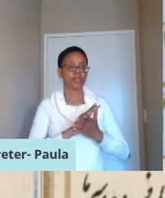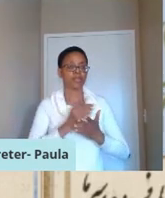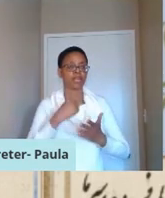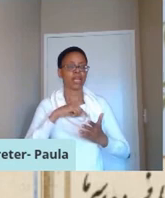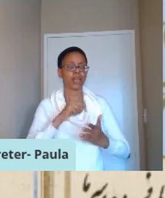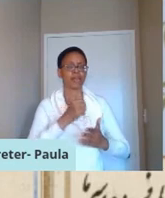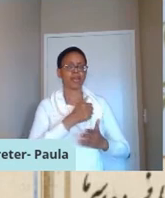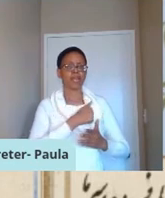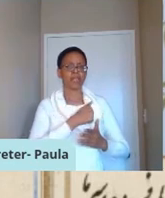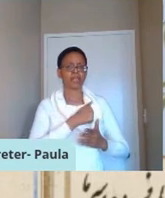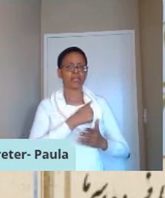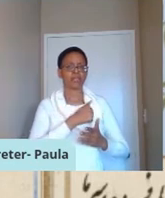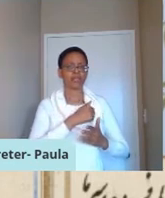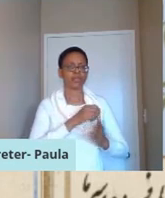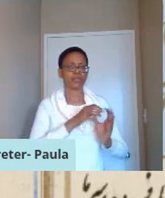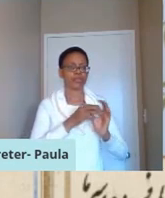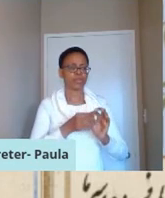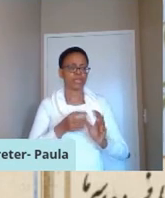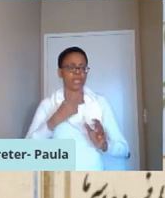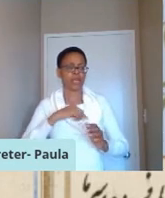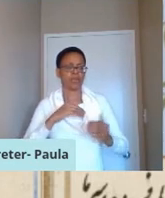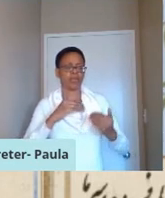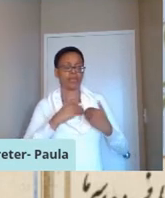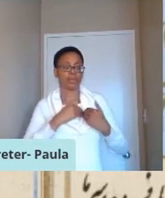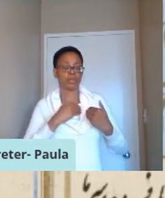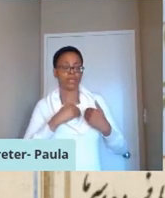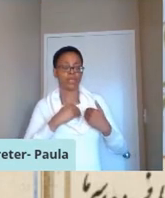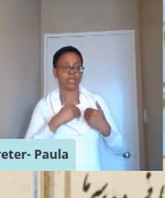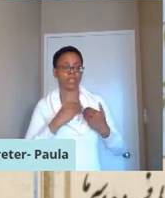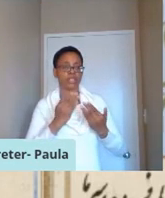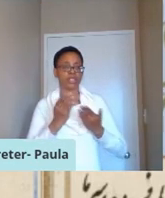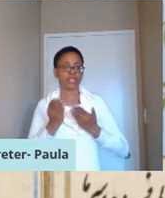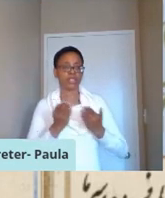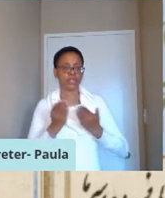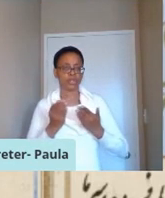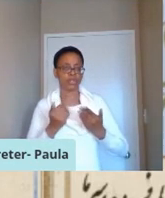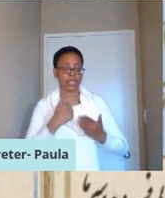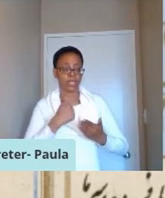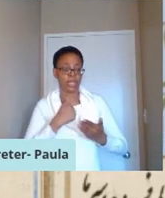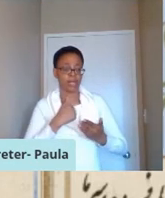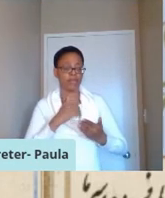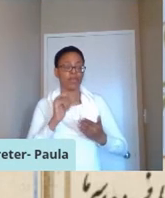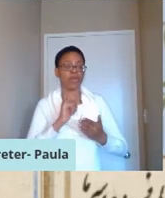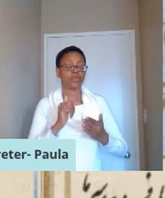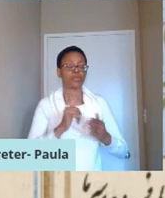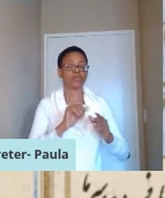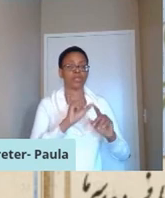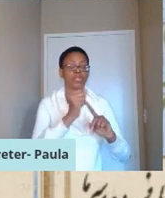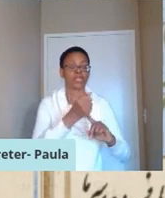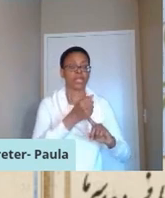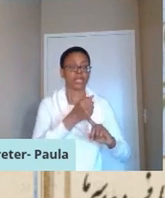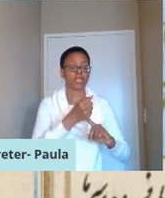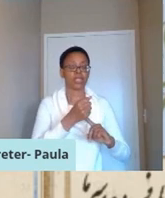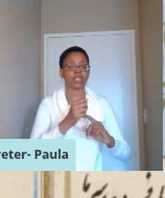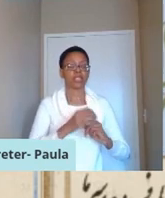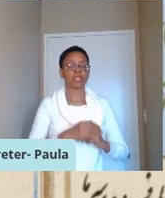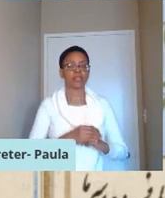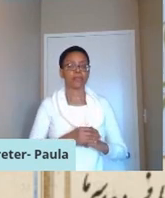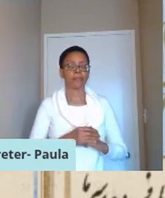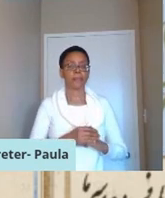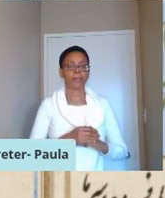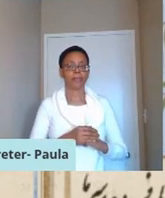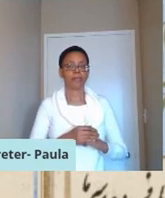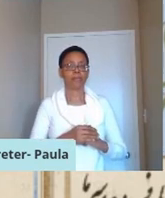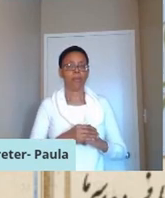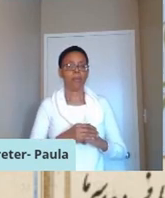in respect to our responsibility to self and to society, especially in regard to how we maintain